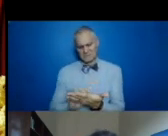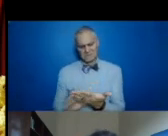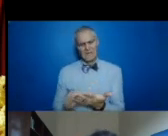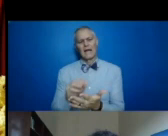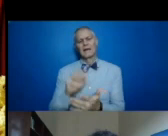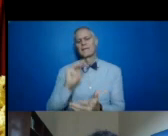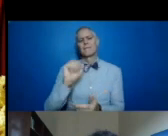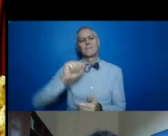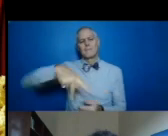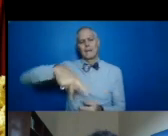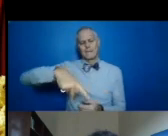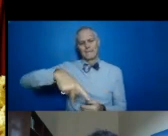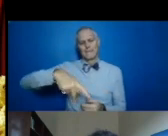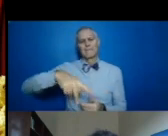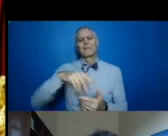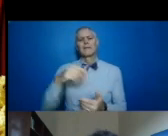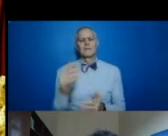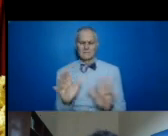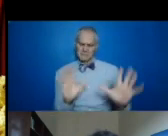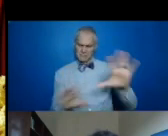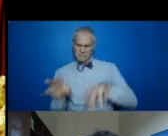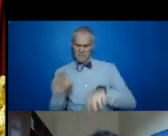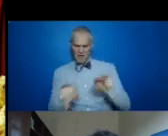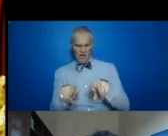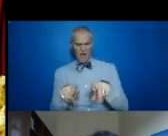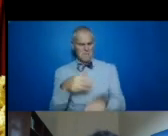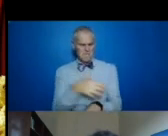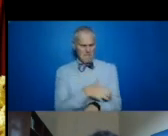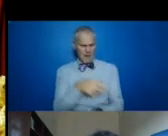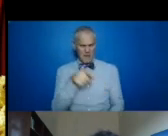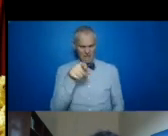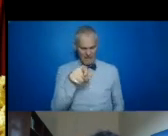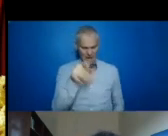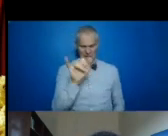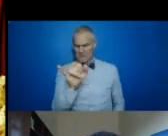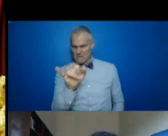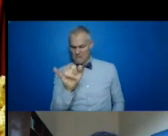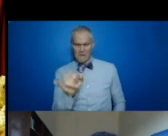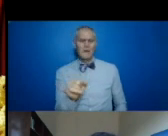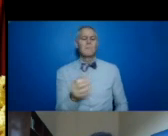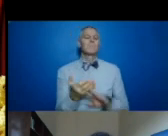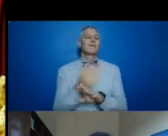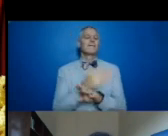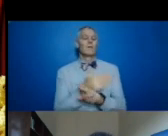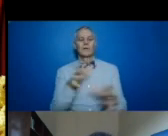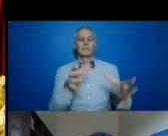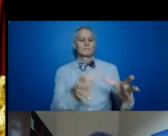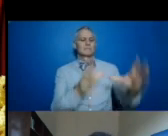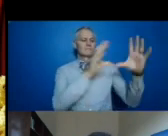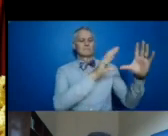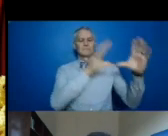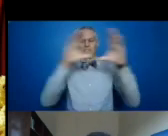start mapping community. You want people to see that there is power in this mapping before they actually try to take on their